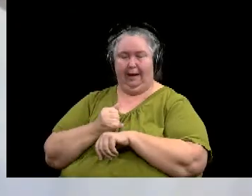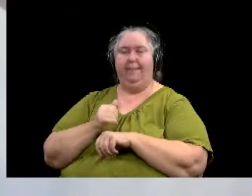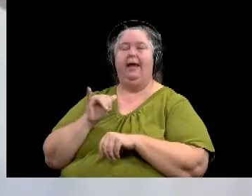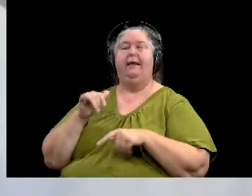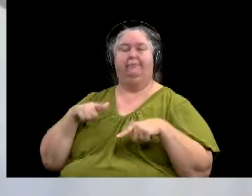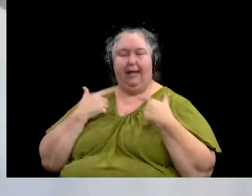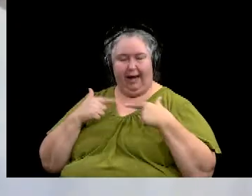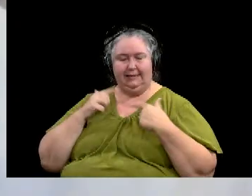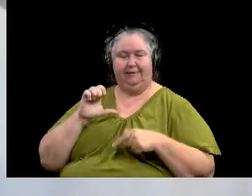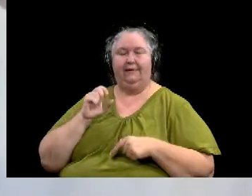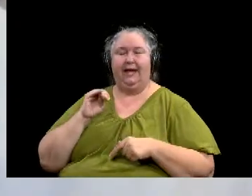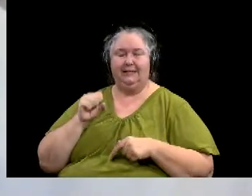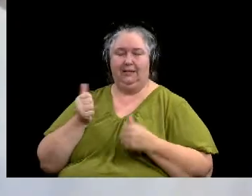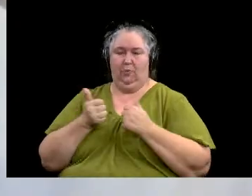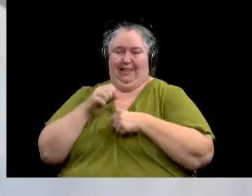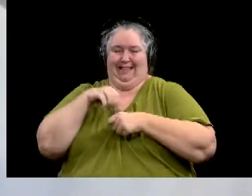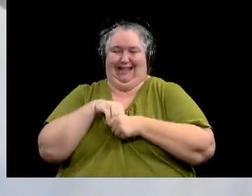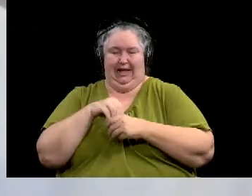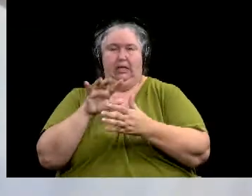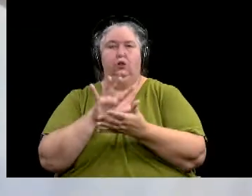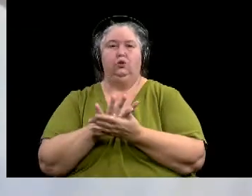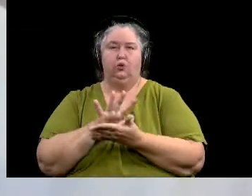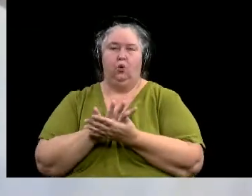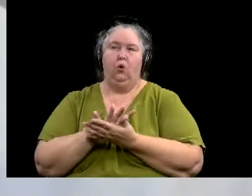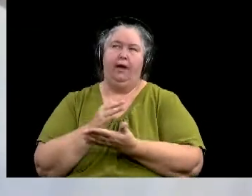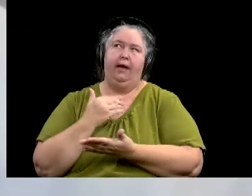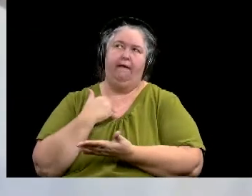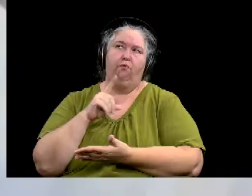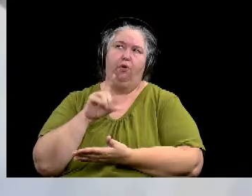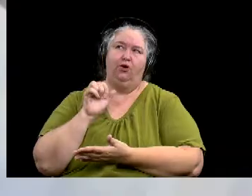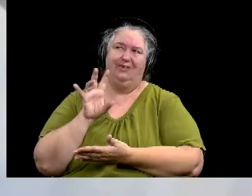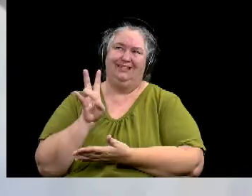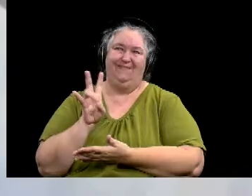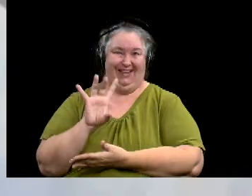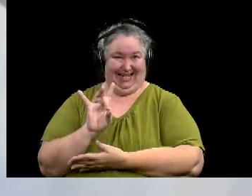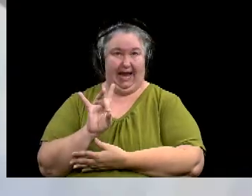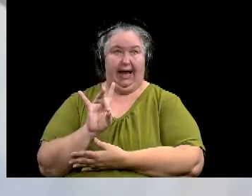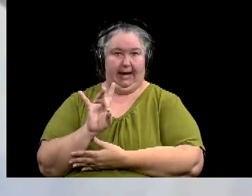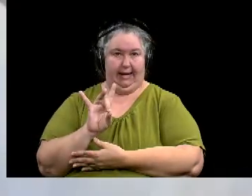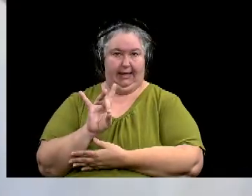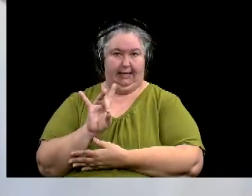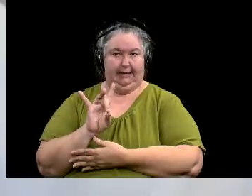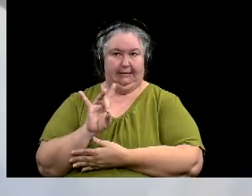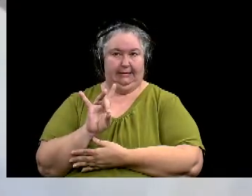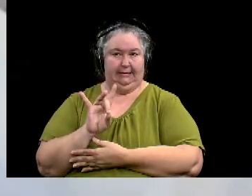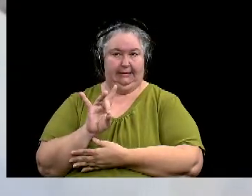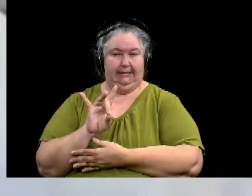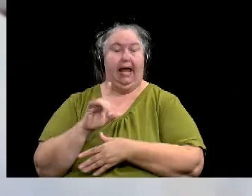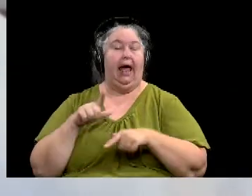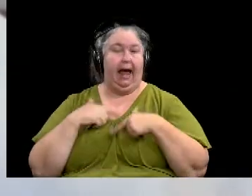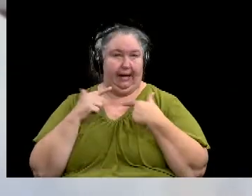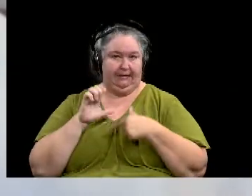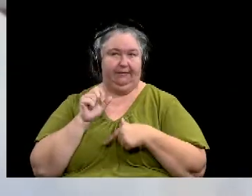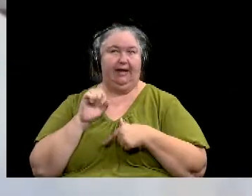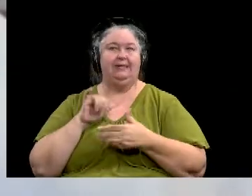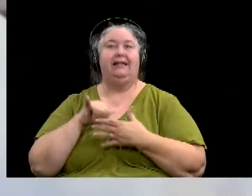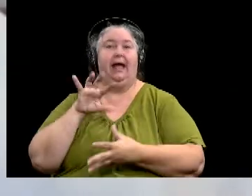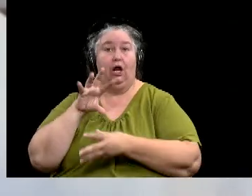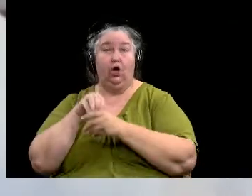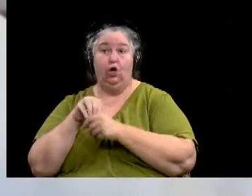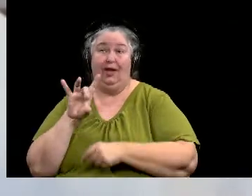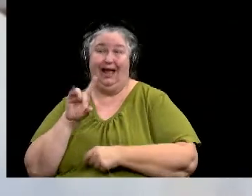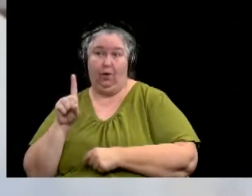are 178 active cases, which includes 81 students and 98